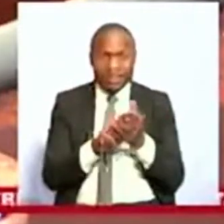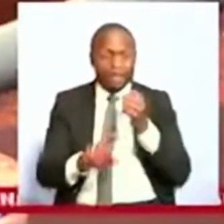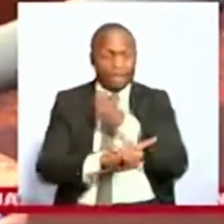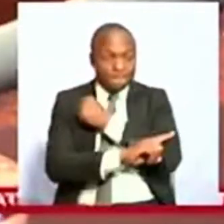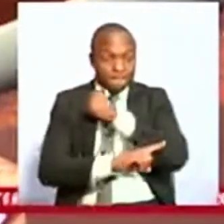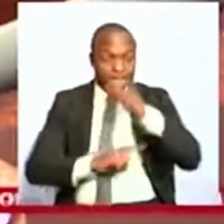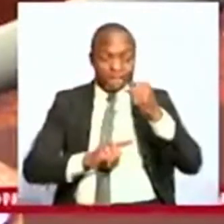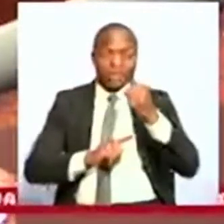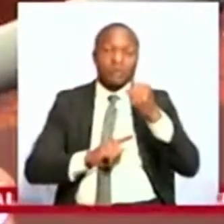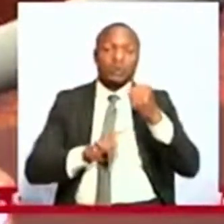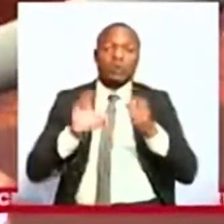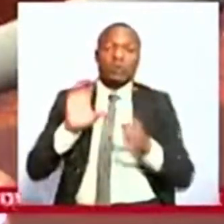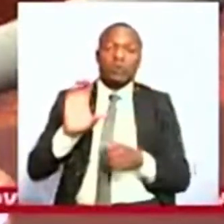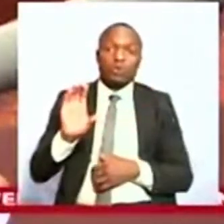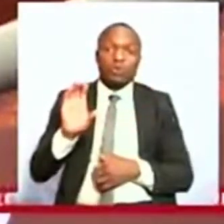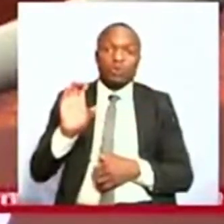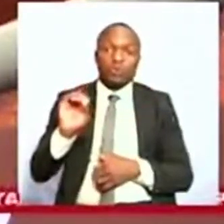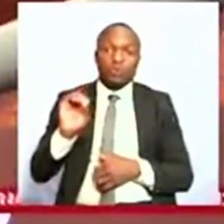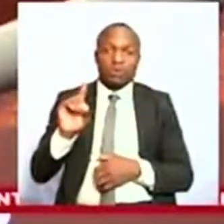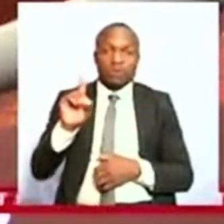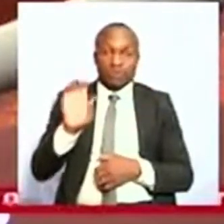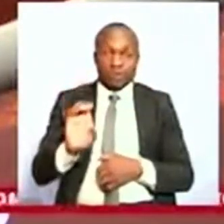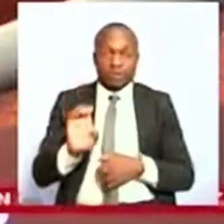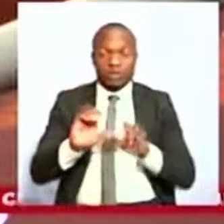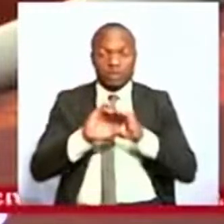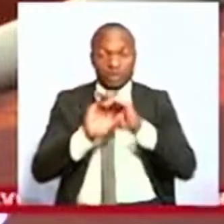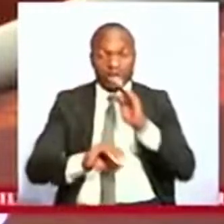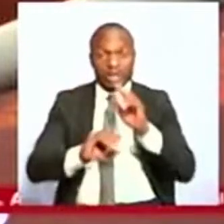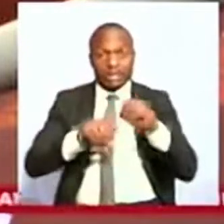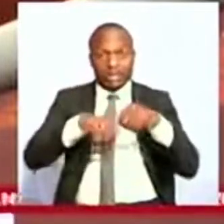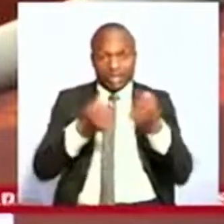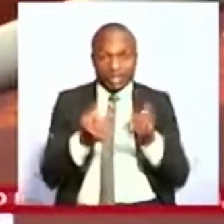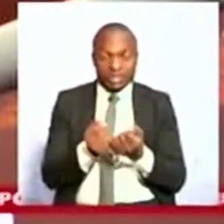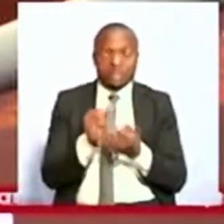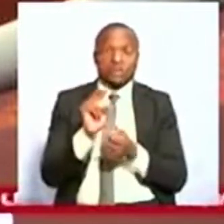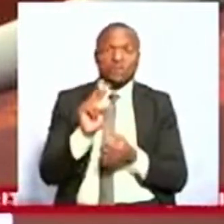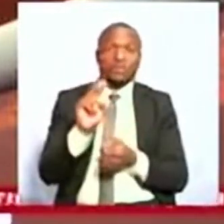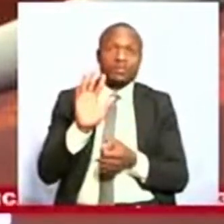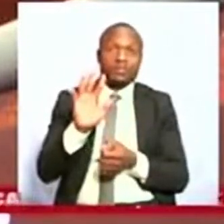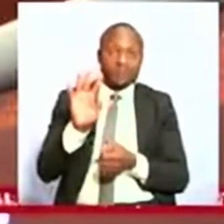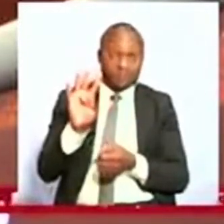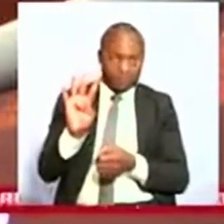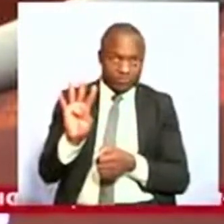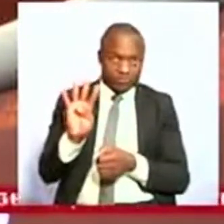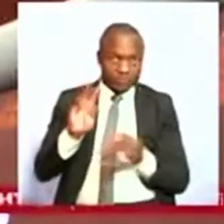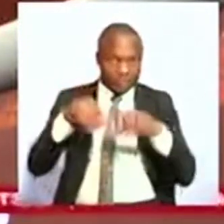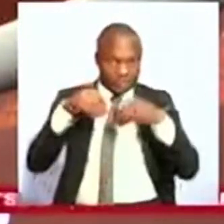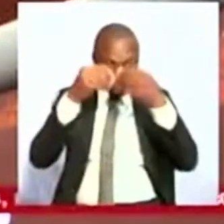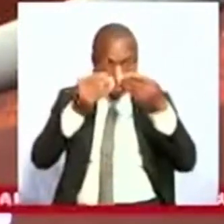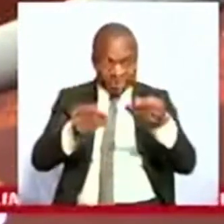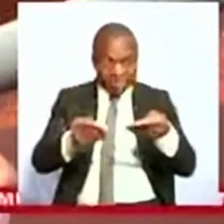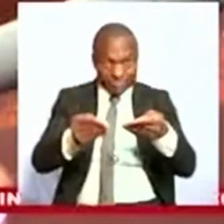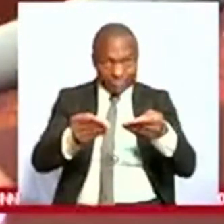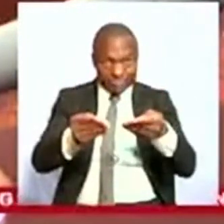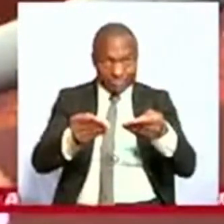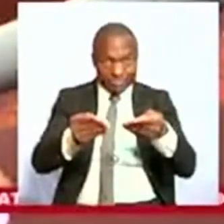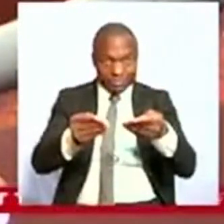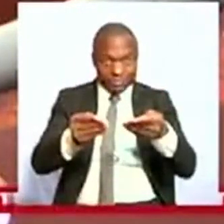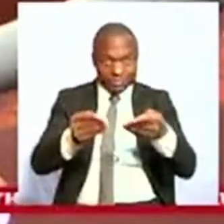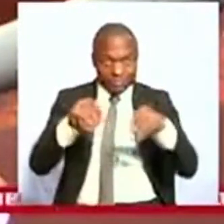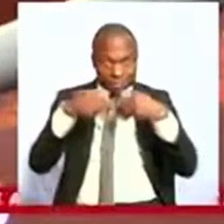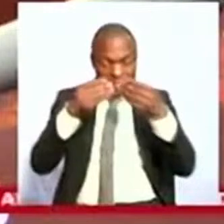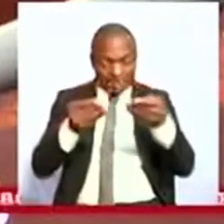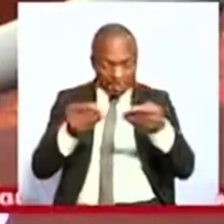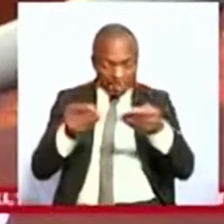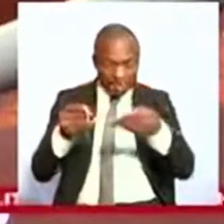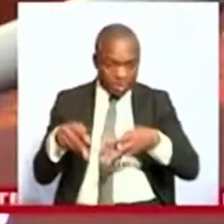code under section 25(4), which provides, which gives a measure